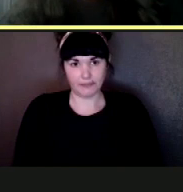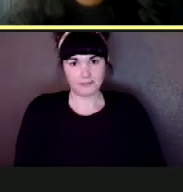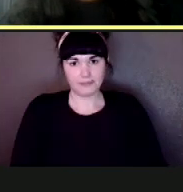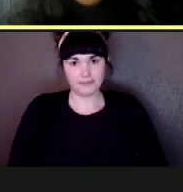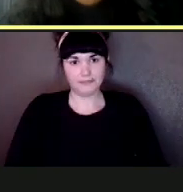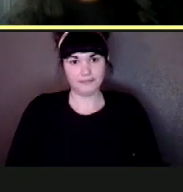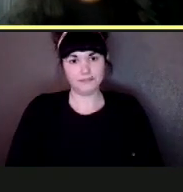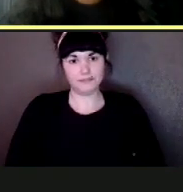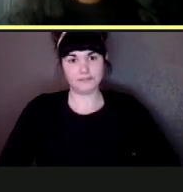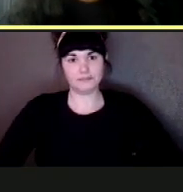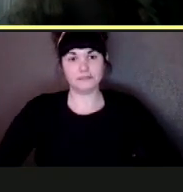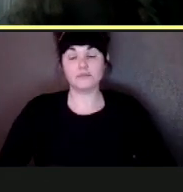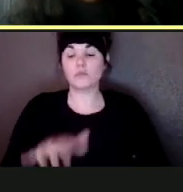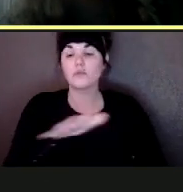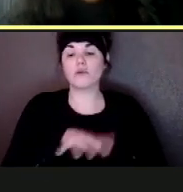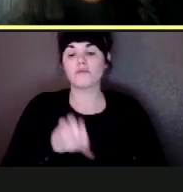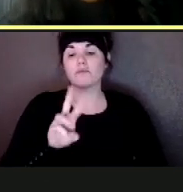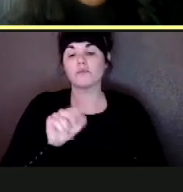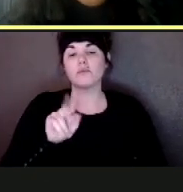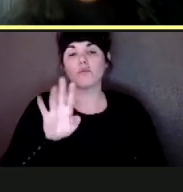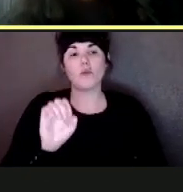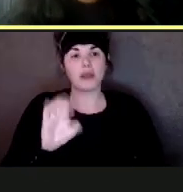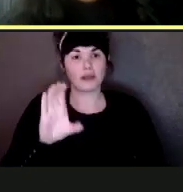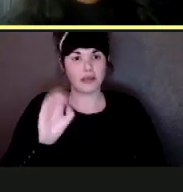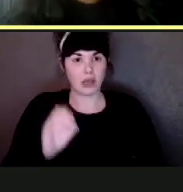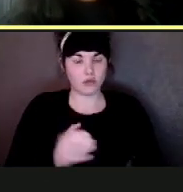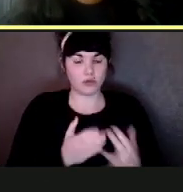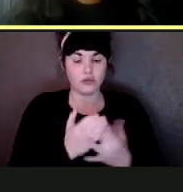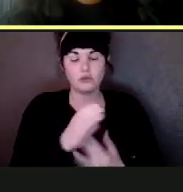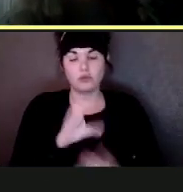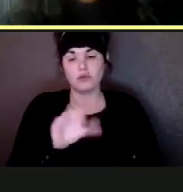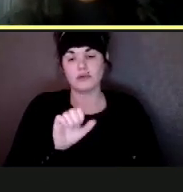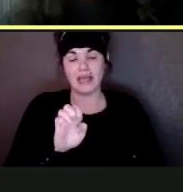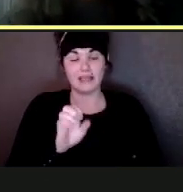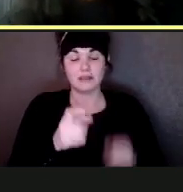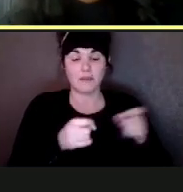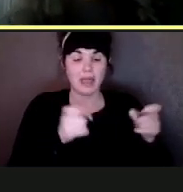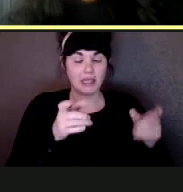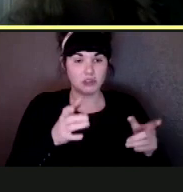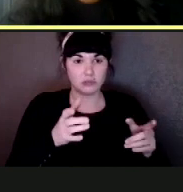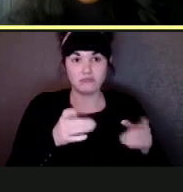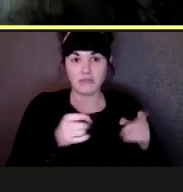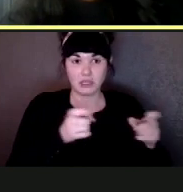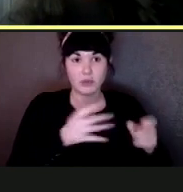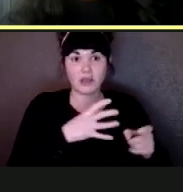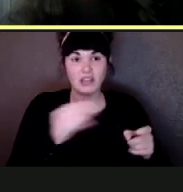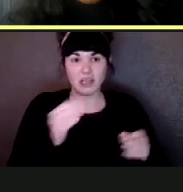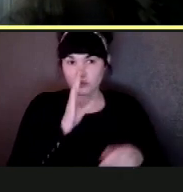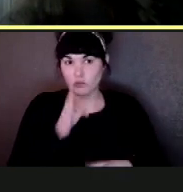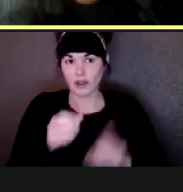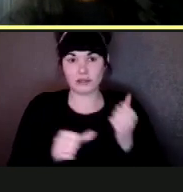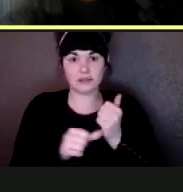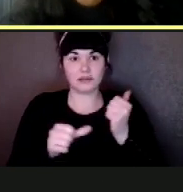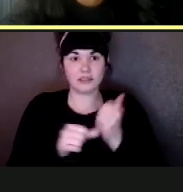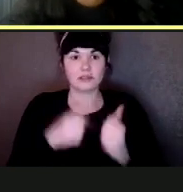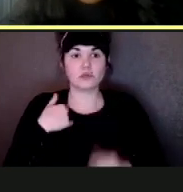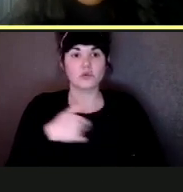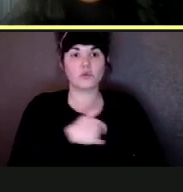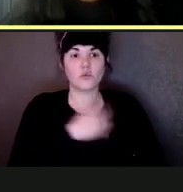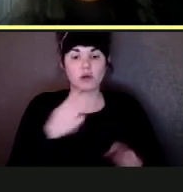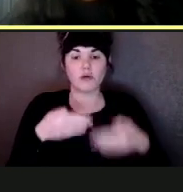assistance throughout Wayne County, um, through case management and direct assistance. primarily, all of our appointments are through our